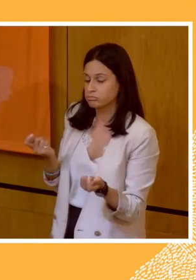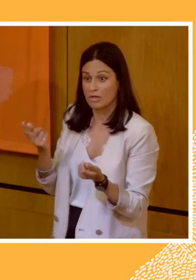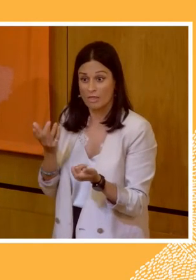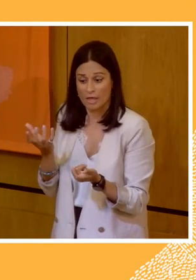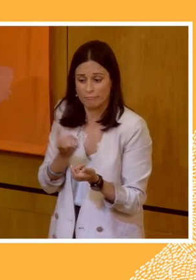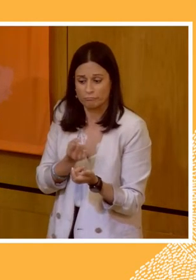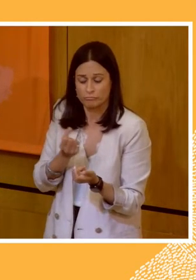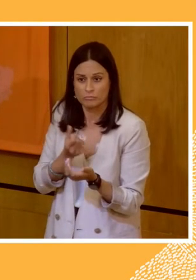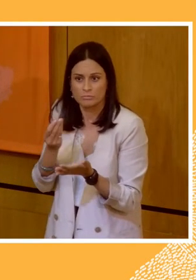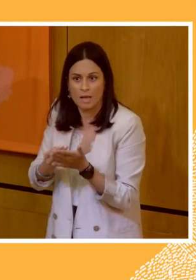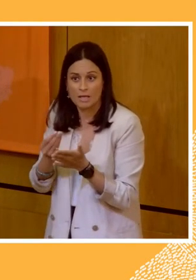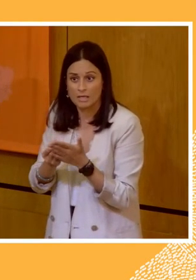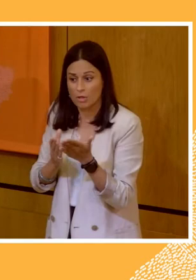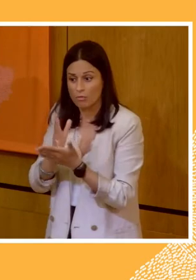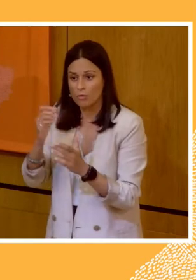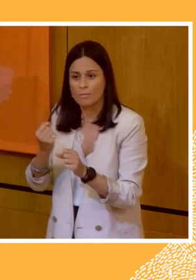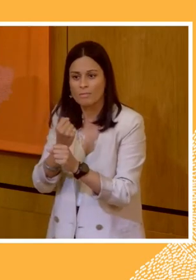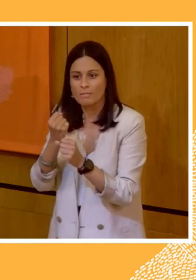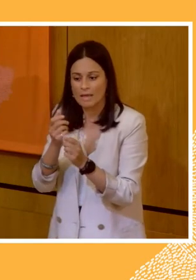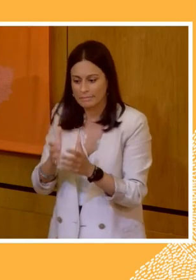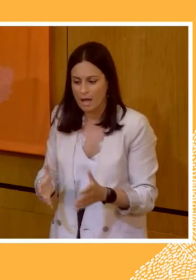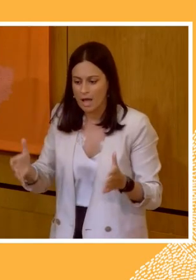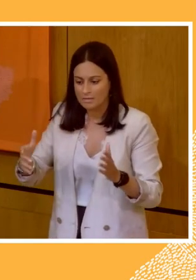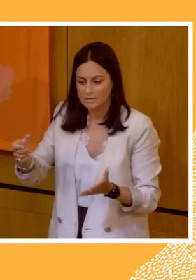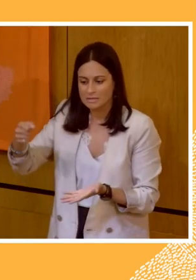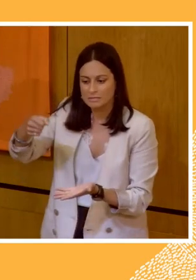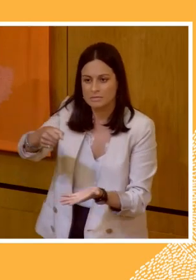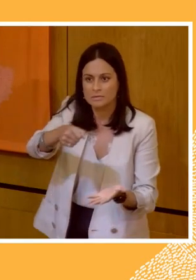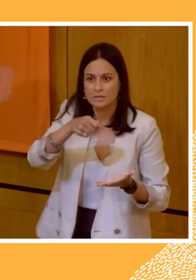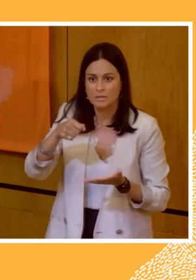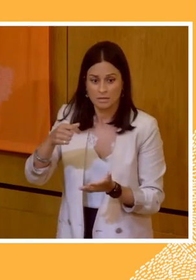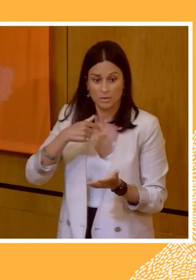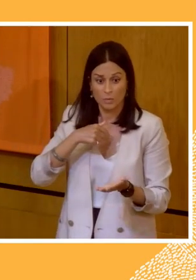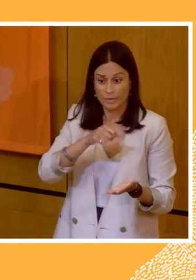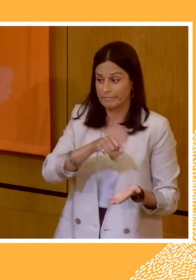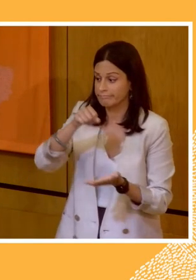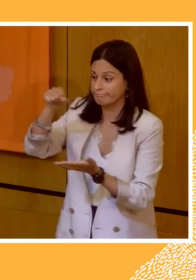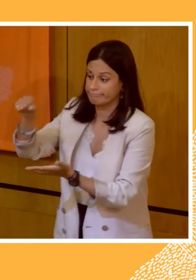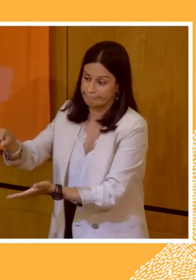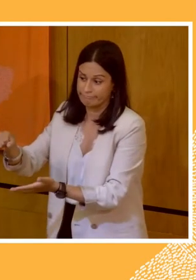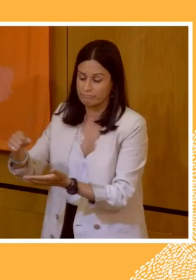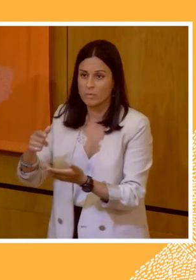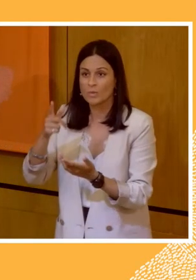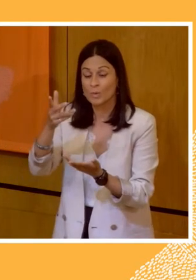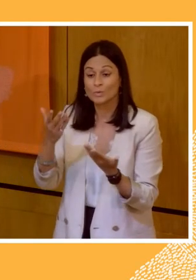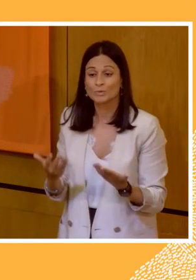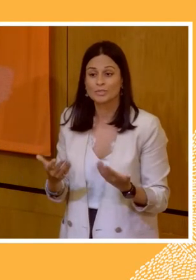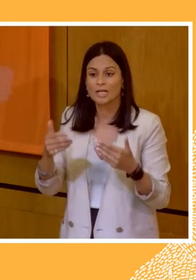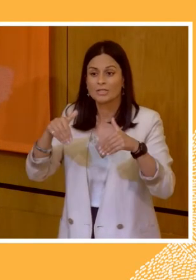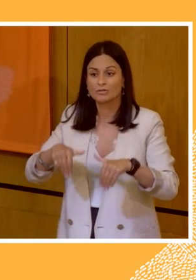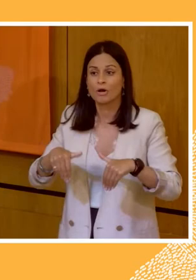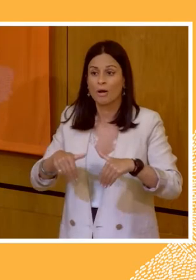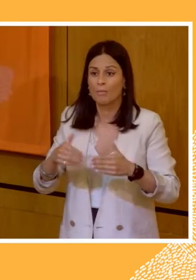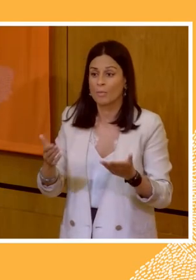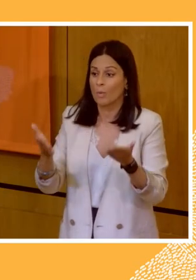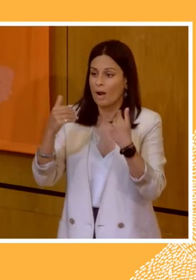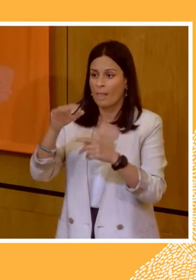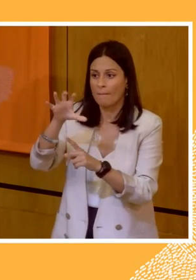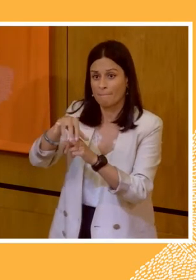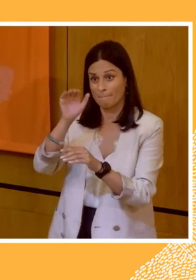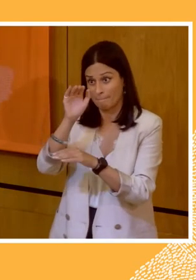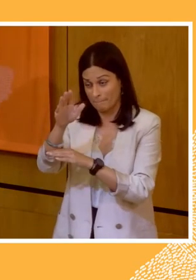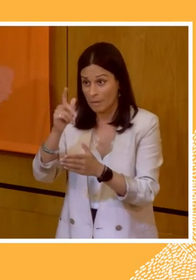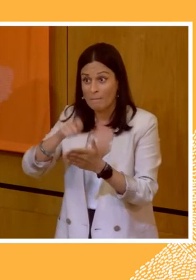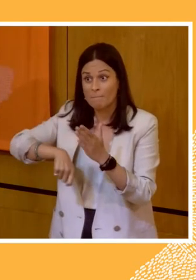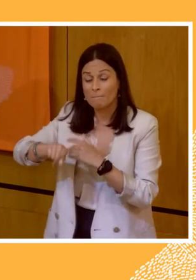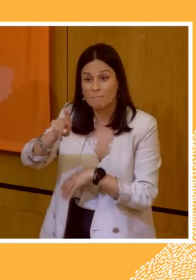they are earning money through making these baskets, which we have brought in this shop, in the Welcome Collection shop.